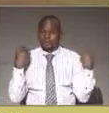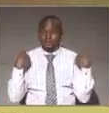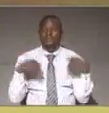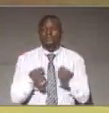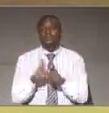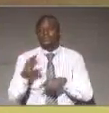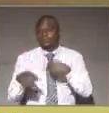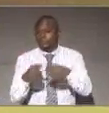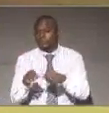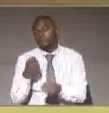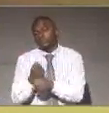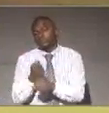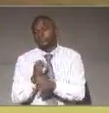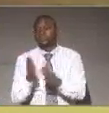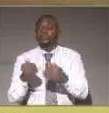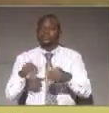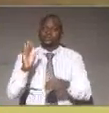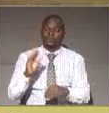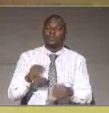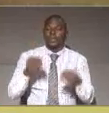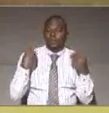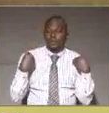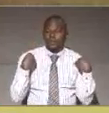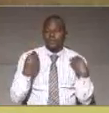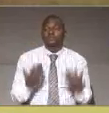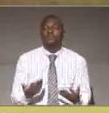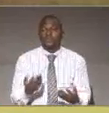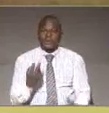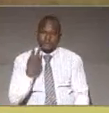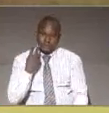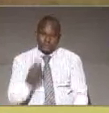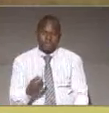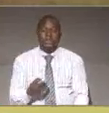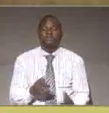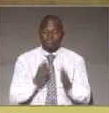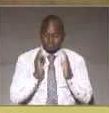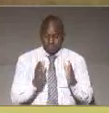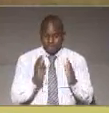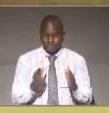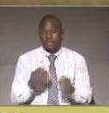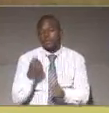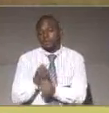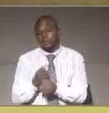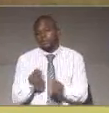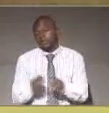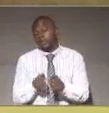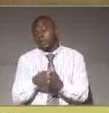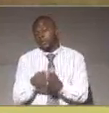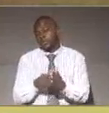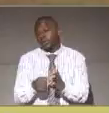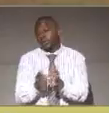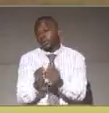to continue doing some to practice and make sure that we maintain what we have been doing, and even our weakest point, work on